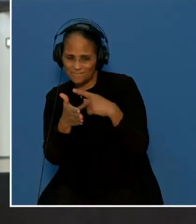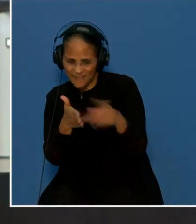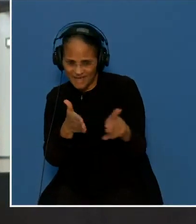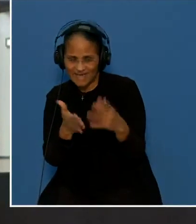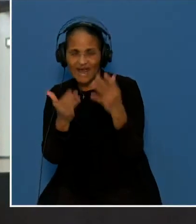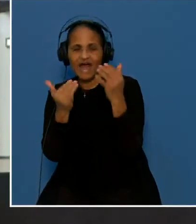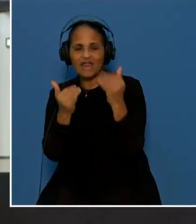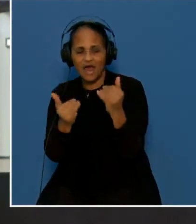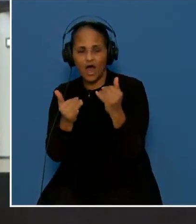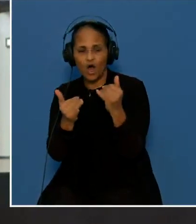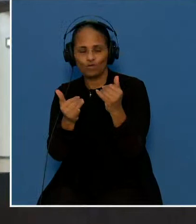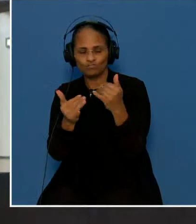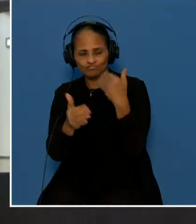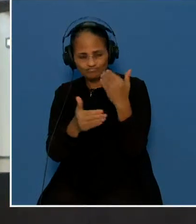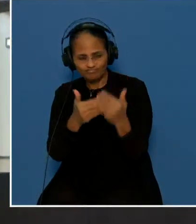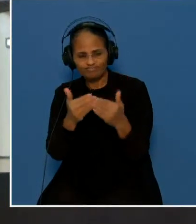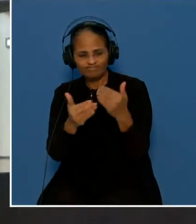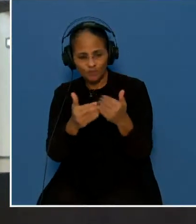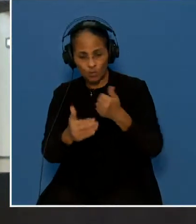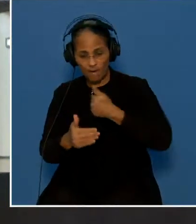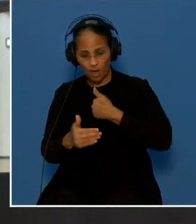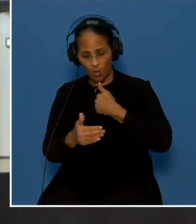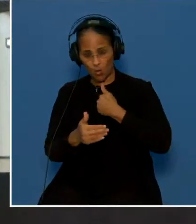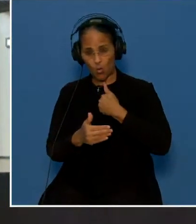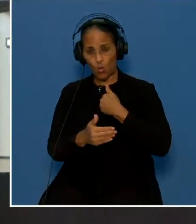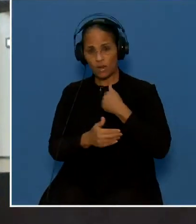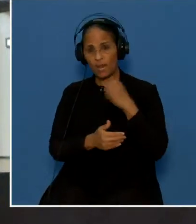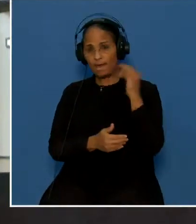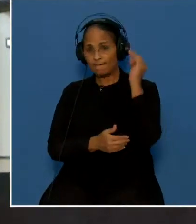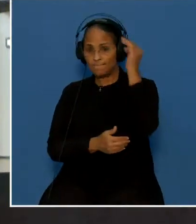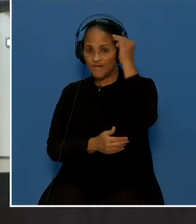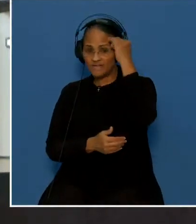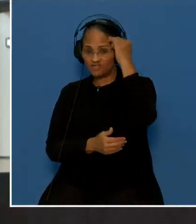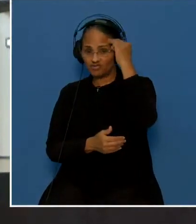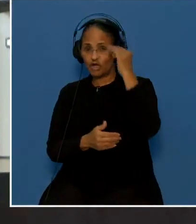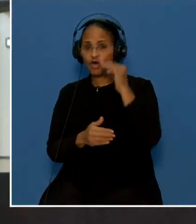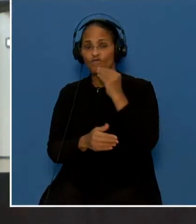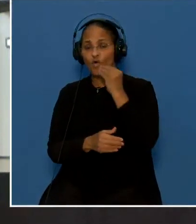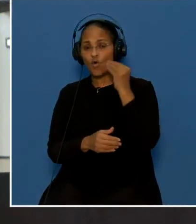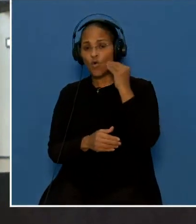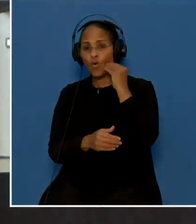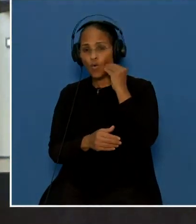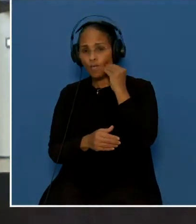I will now move to my own ministry, the Ministry of Home Affairs.